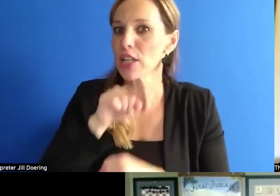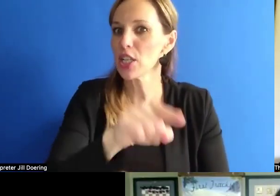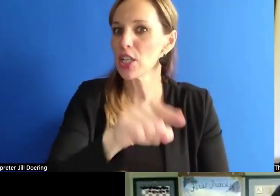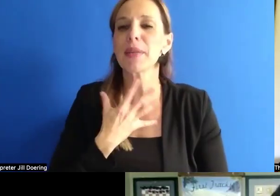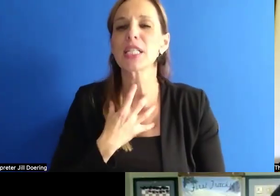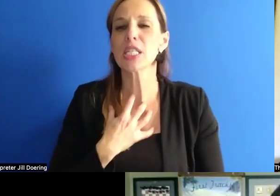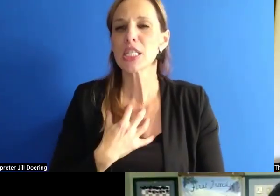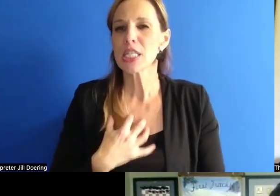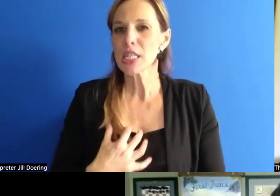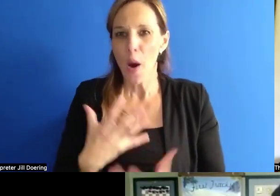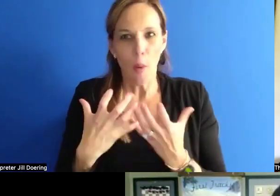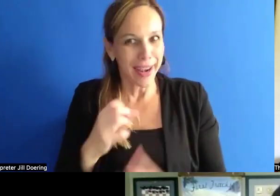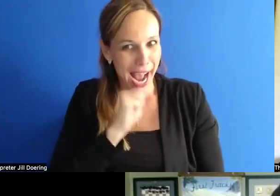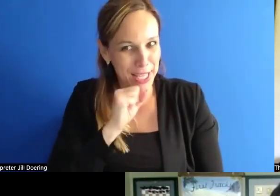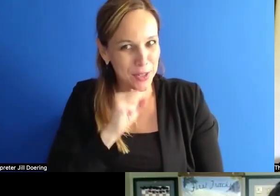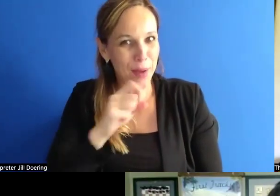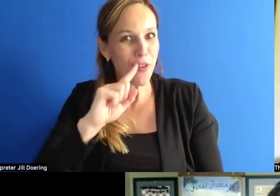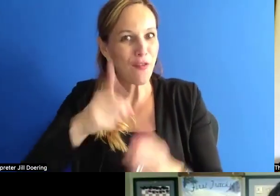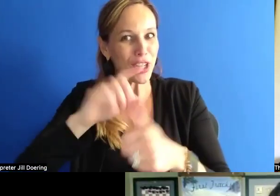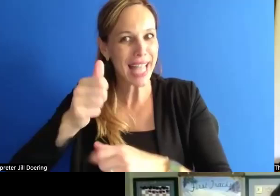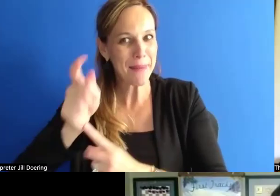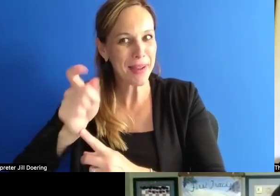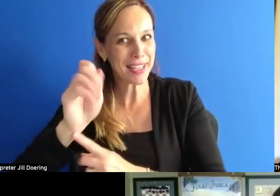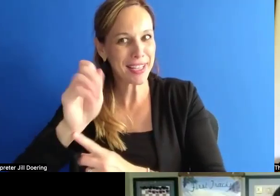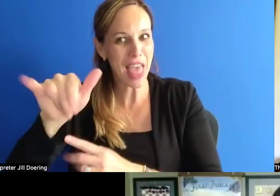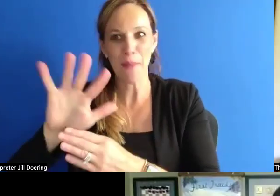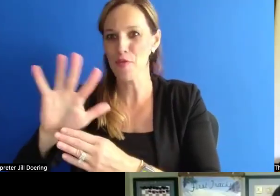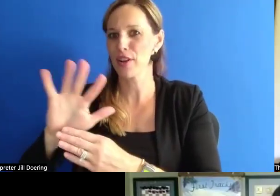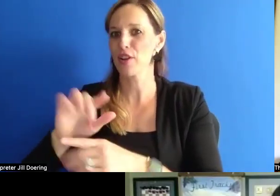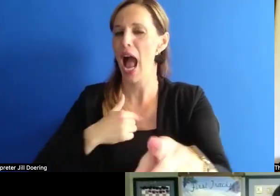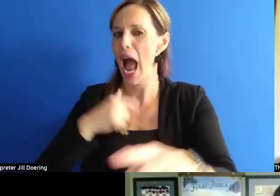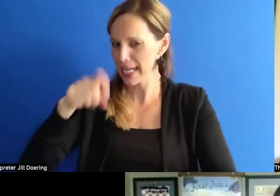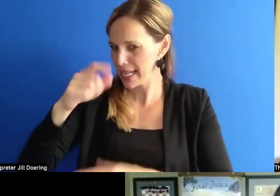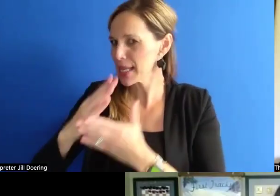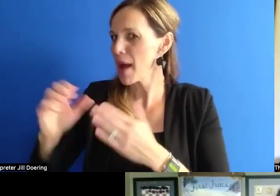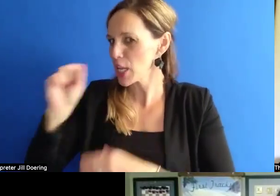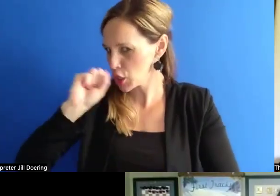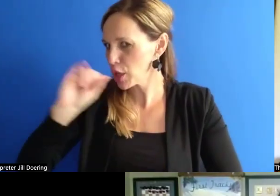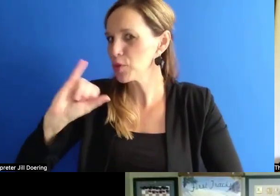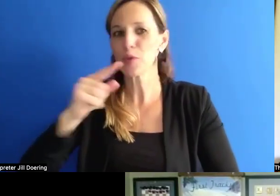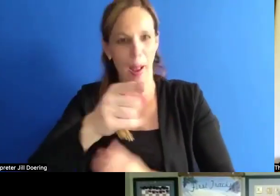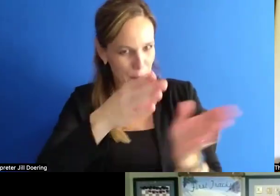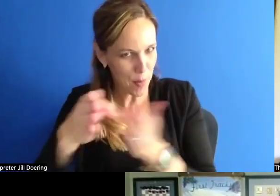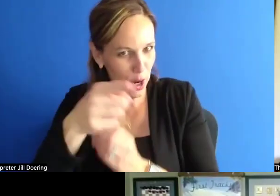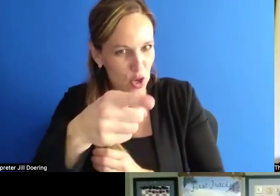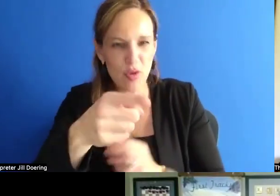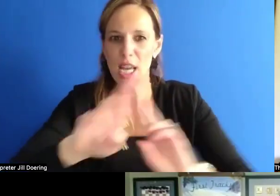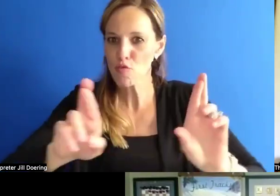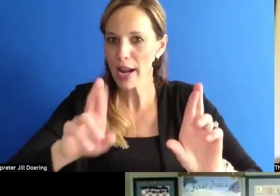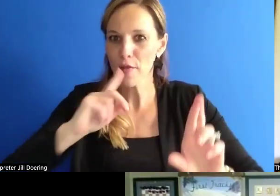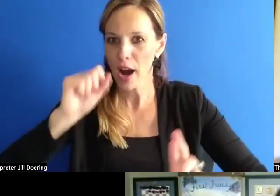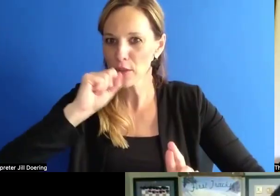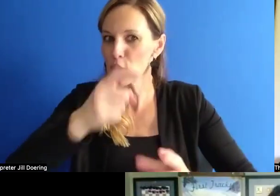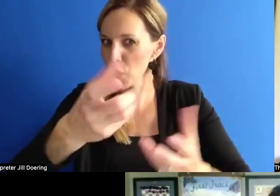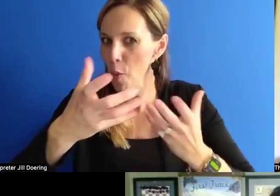in to the first 10 minutes of this movie. You'll be like, I need some ice cream myself. So I'm just preparing you. Get it ready, because you're going to